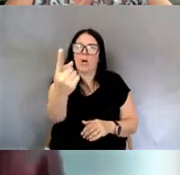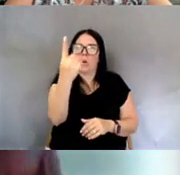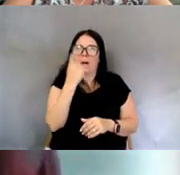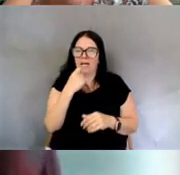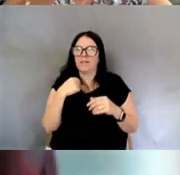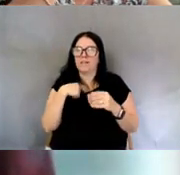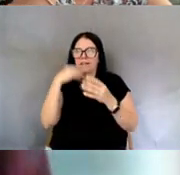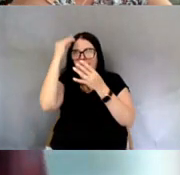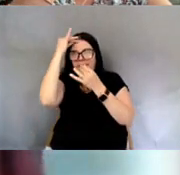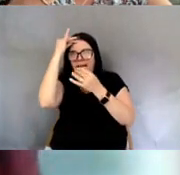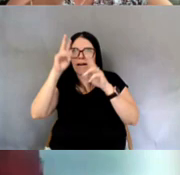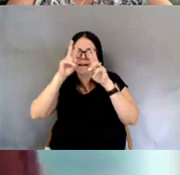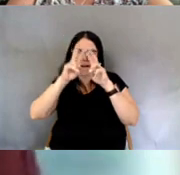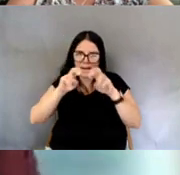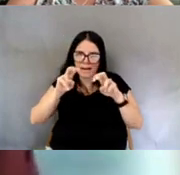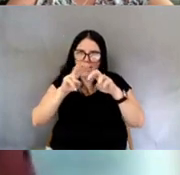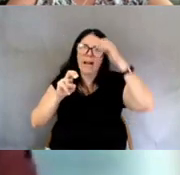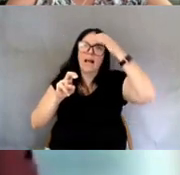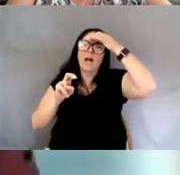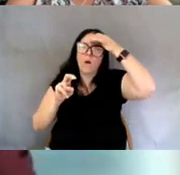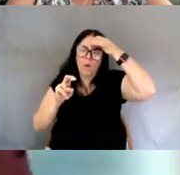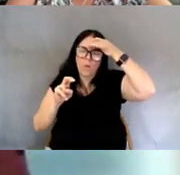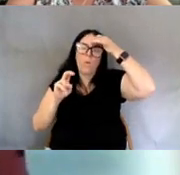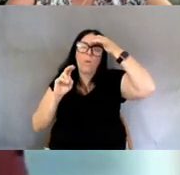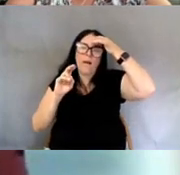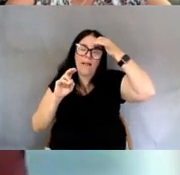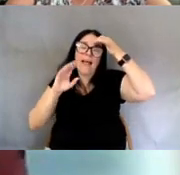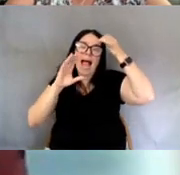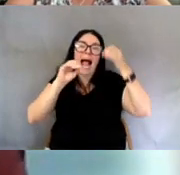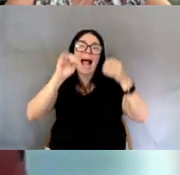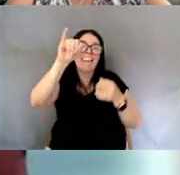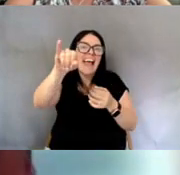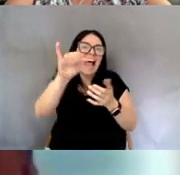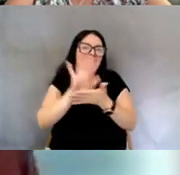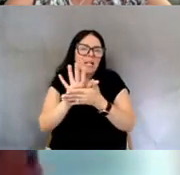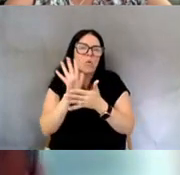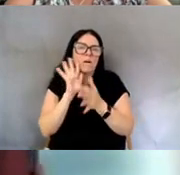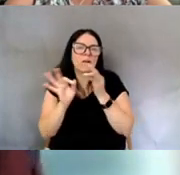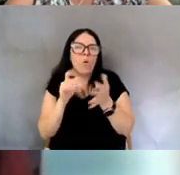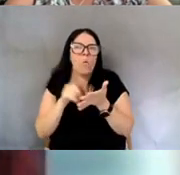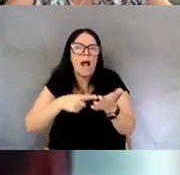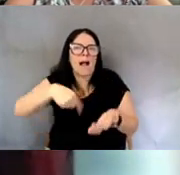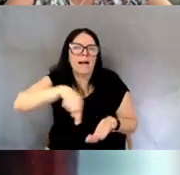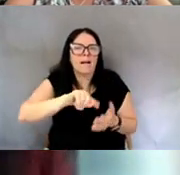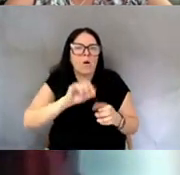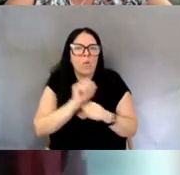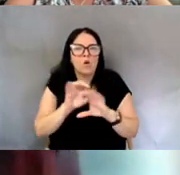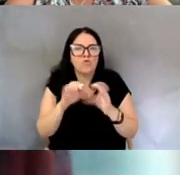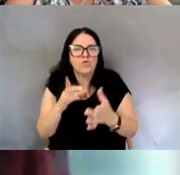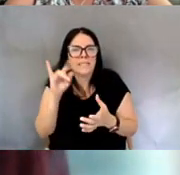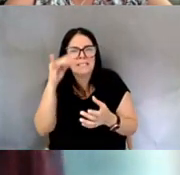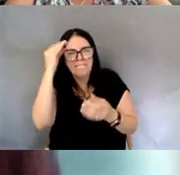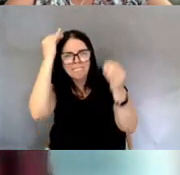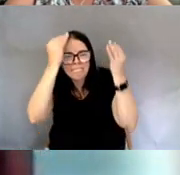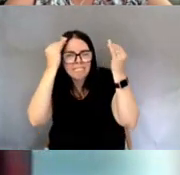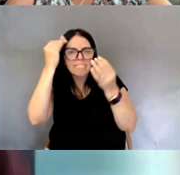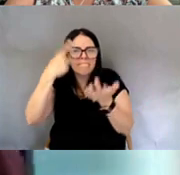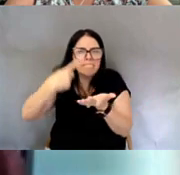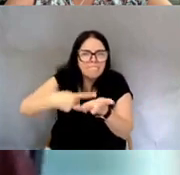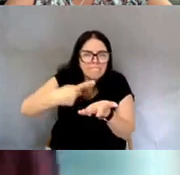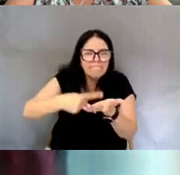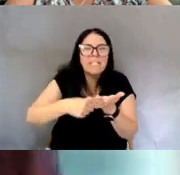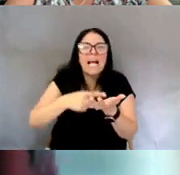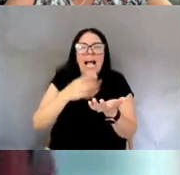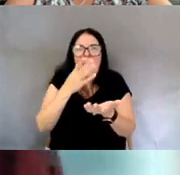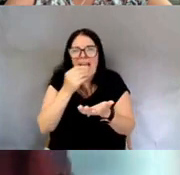and some insights that the working group came up with that will be useful, as well as some resources that you can